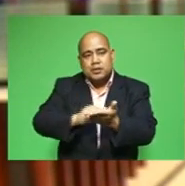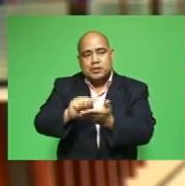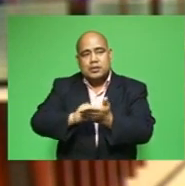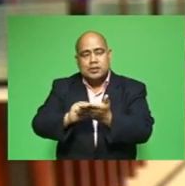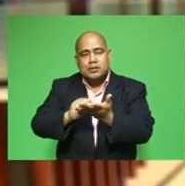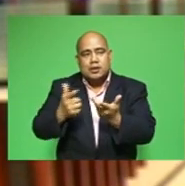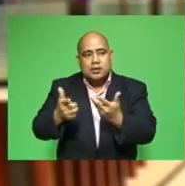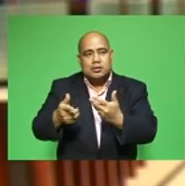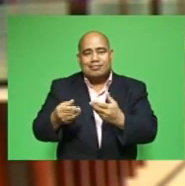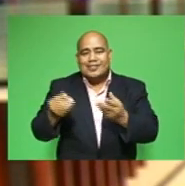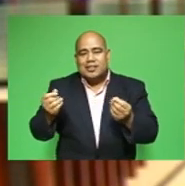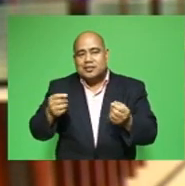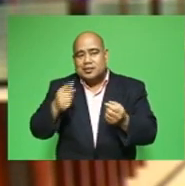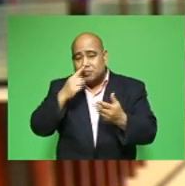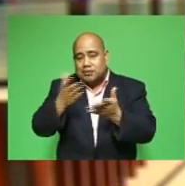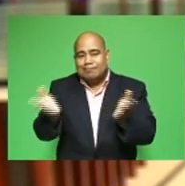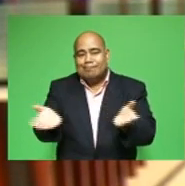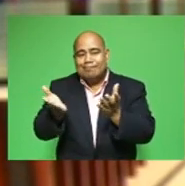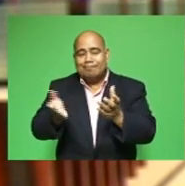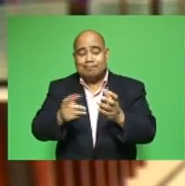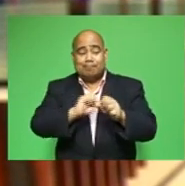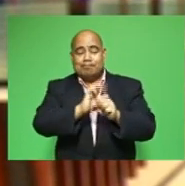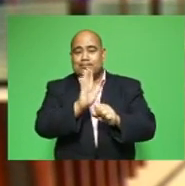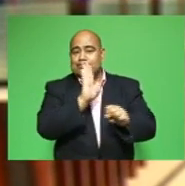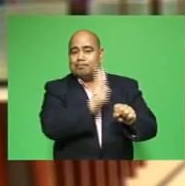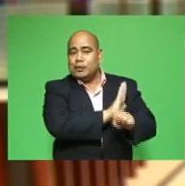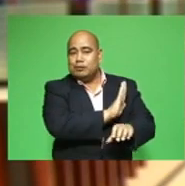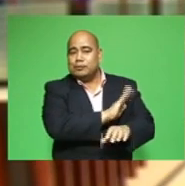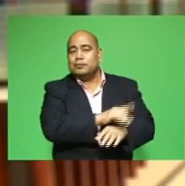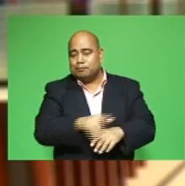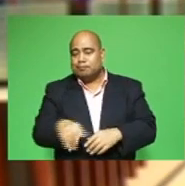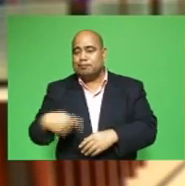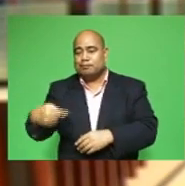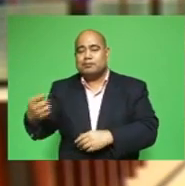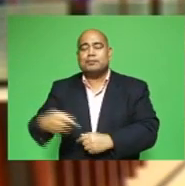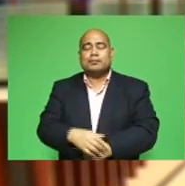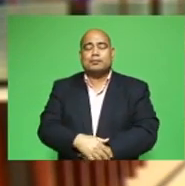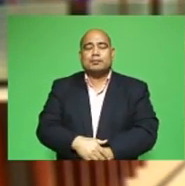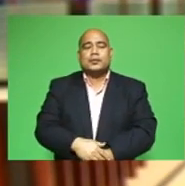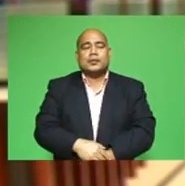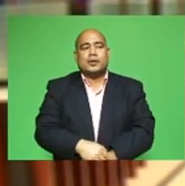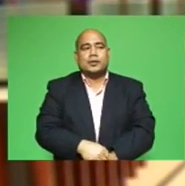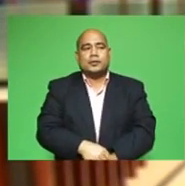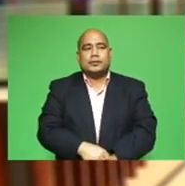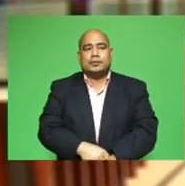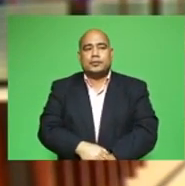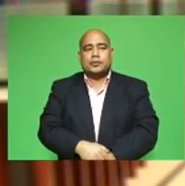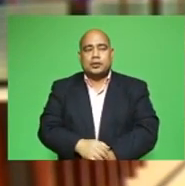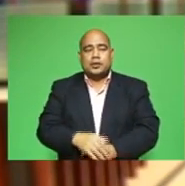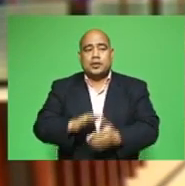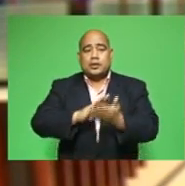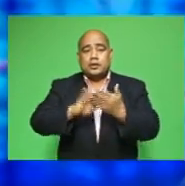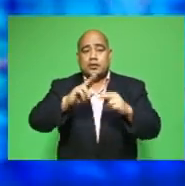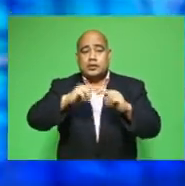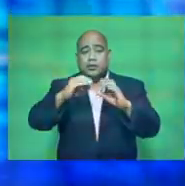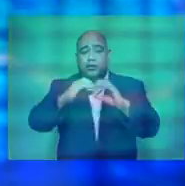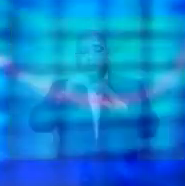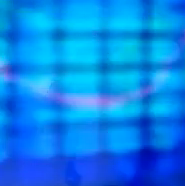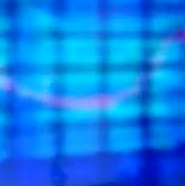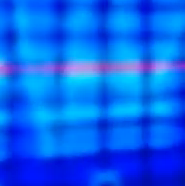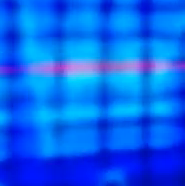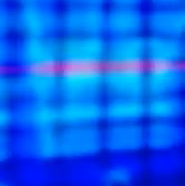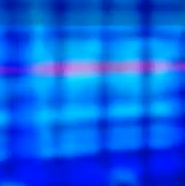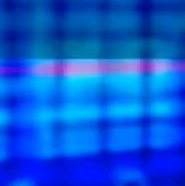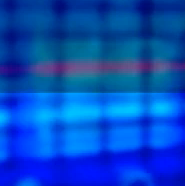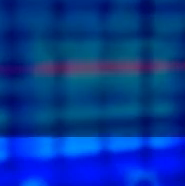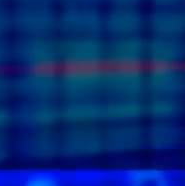bank delivers its policy decision later tonight, followed by a news conference. And that's all from HFC Bank for now. Pinaka. Turning to